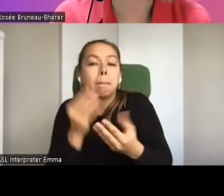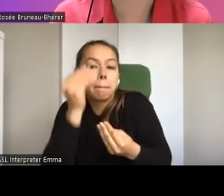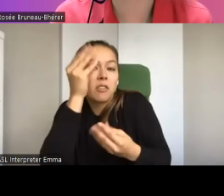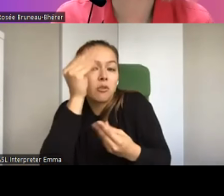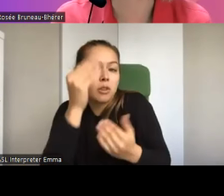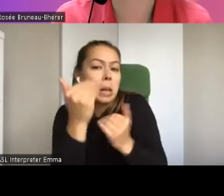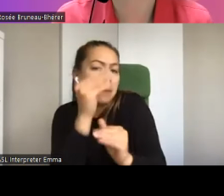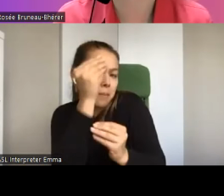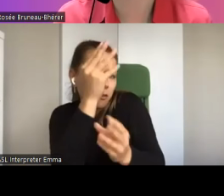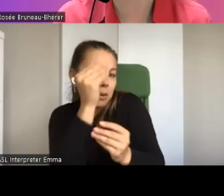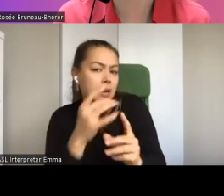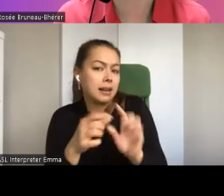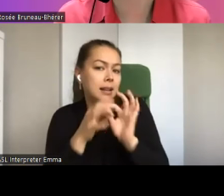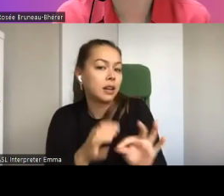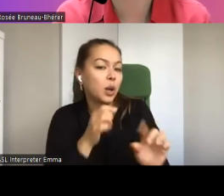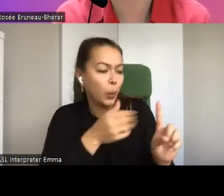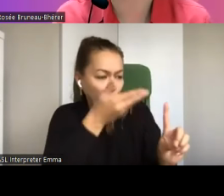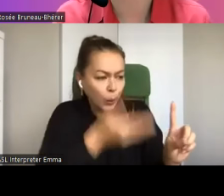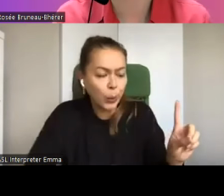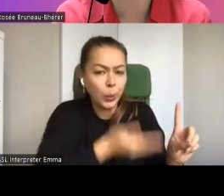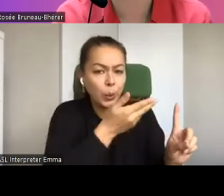reactions. And they might